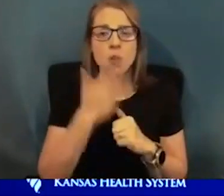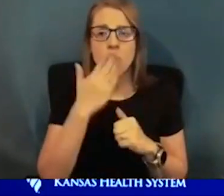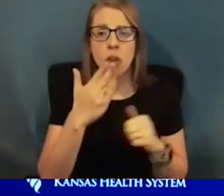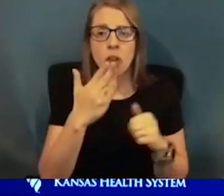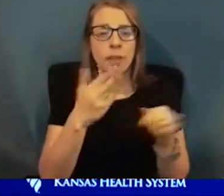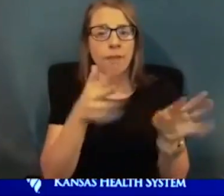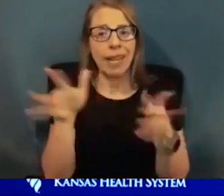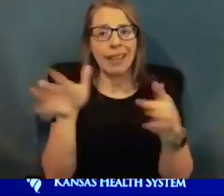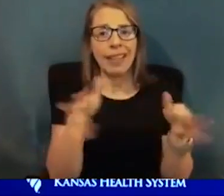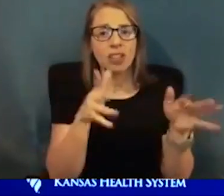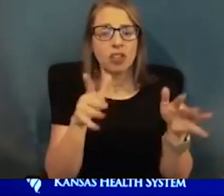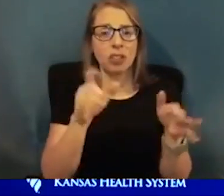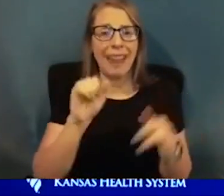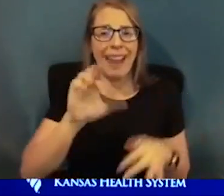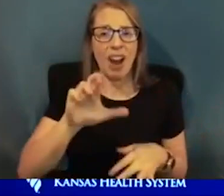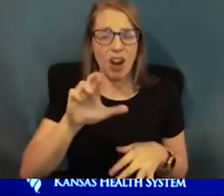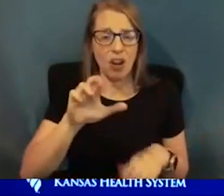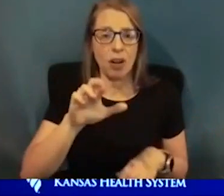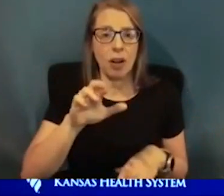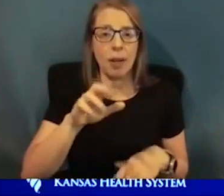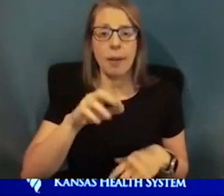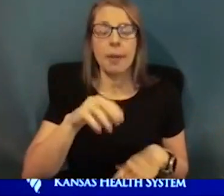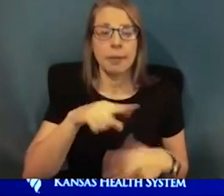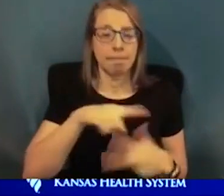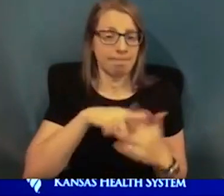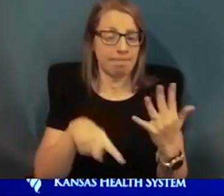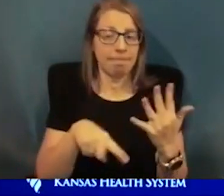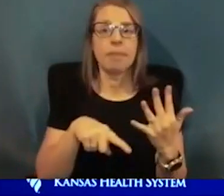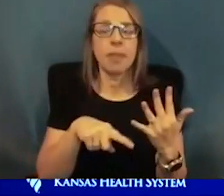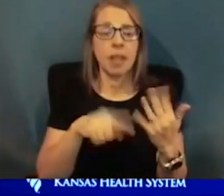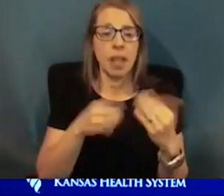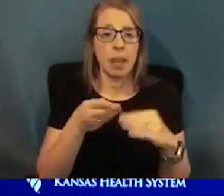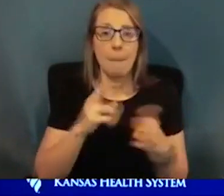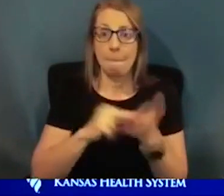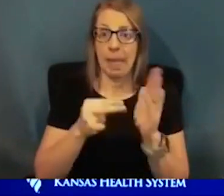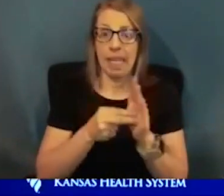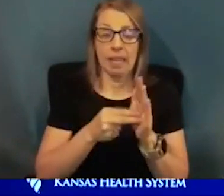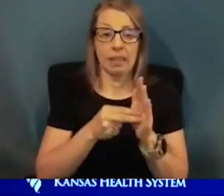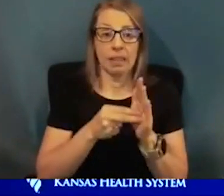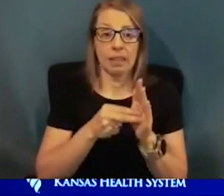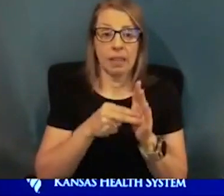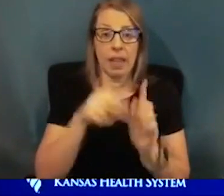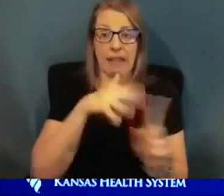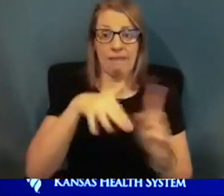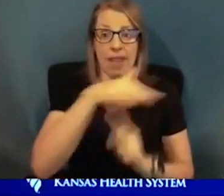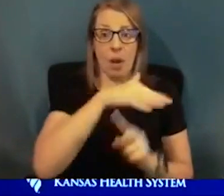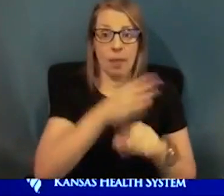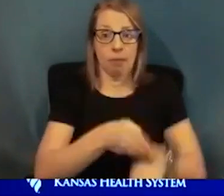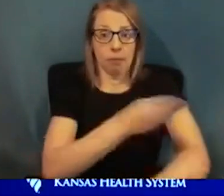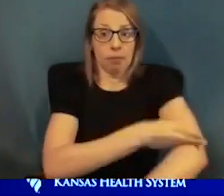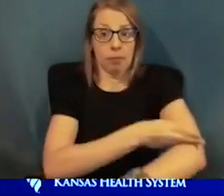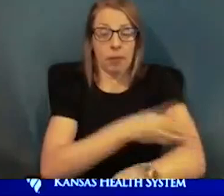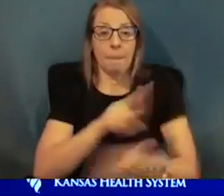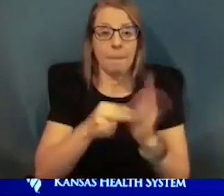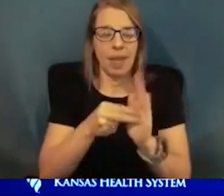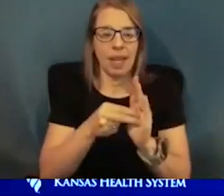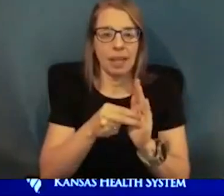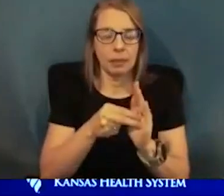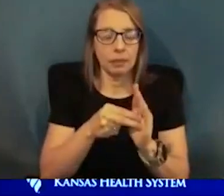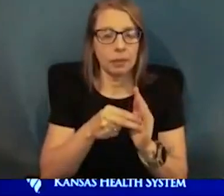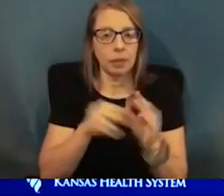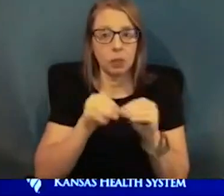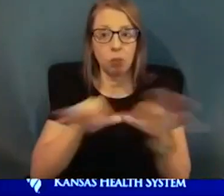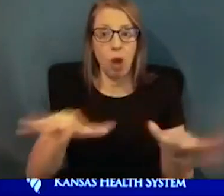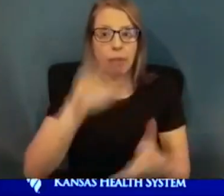and masking, that did improve the spread of the disease, and it showed that there wasn't spread in the